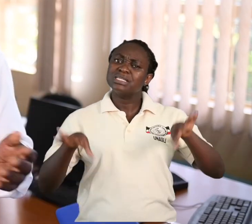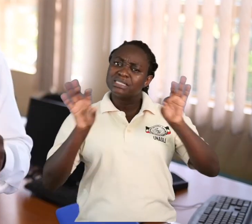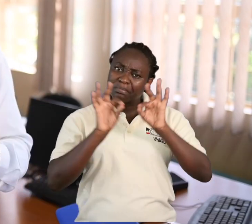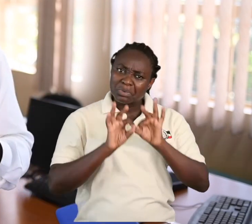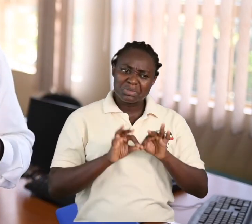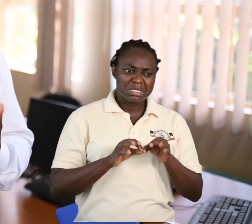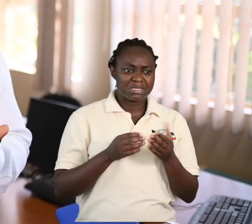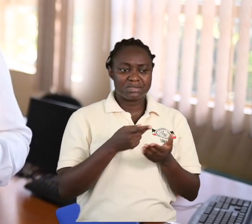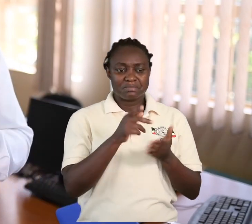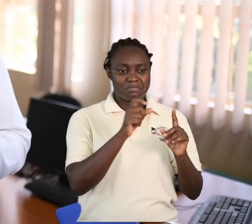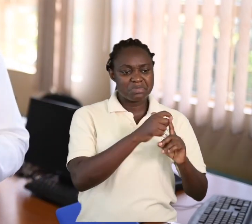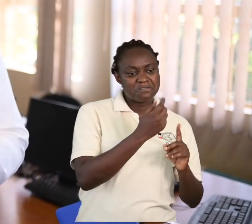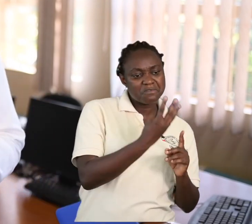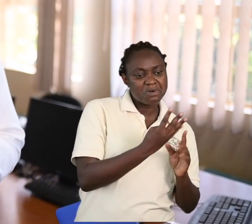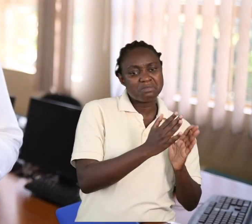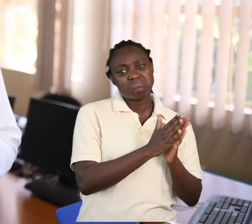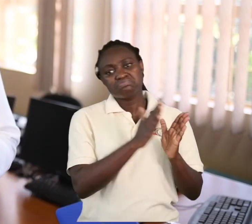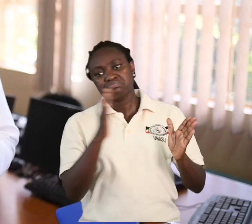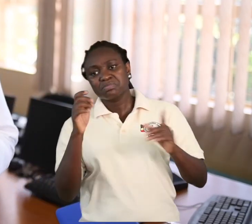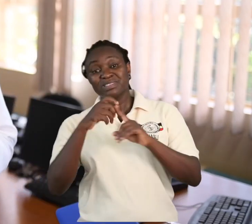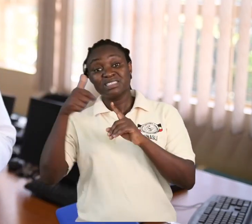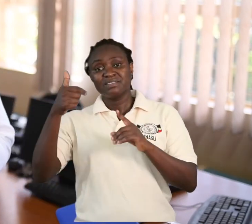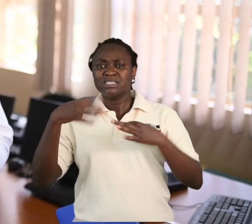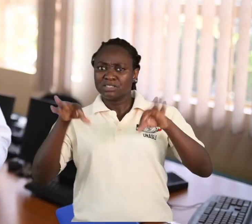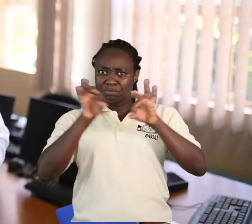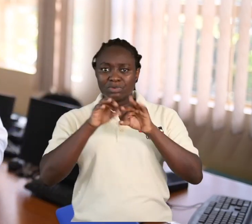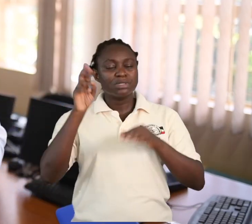primary 4 to primary 7.